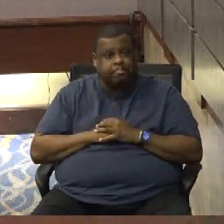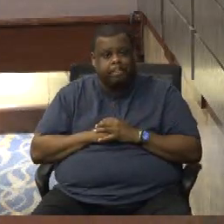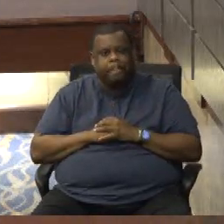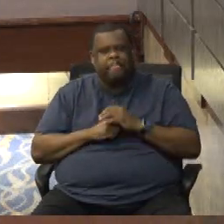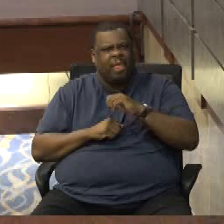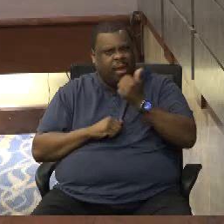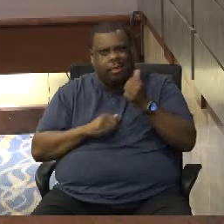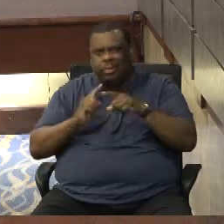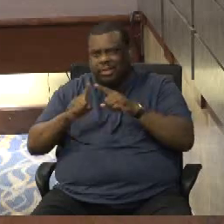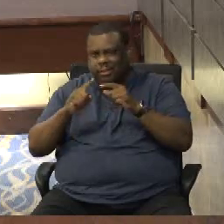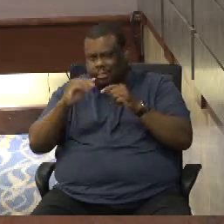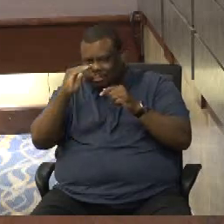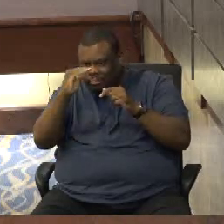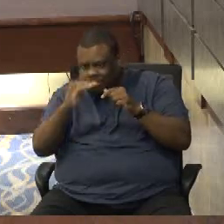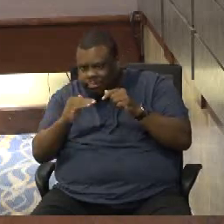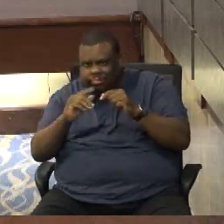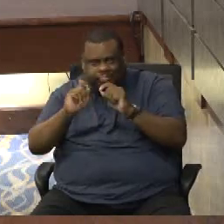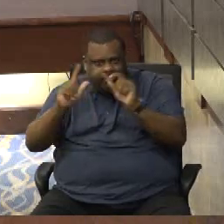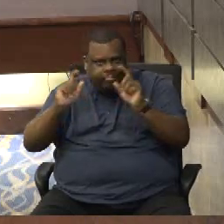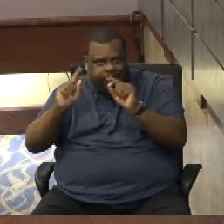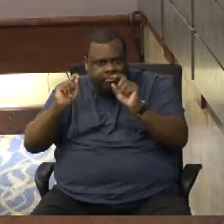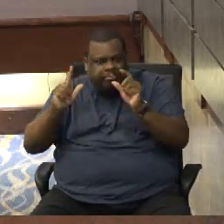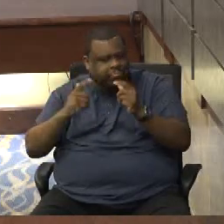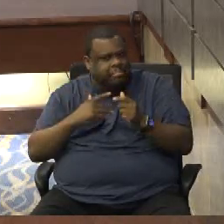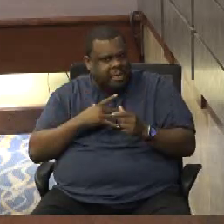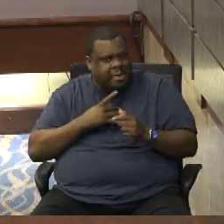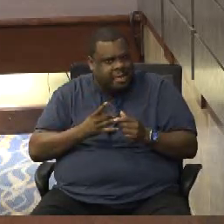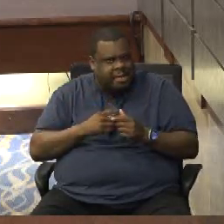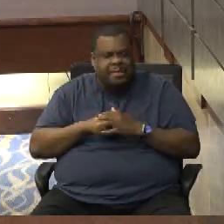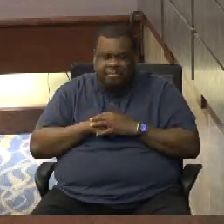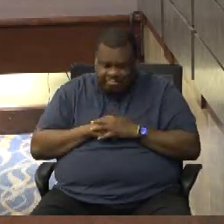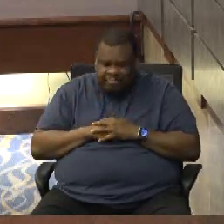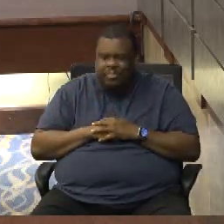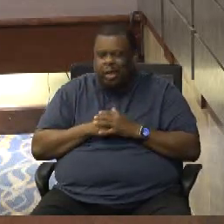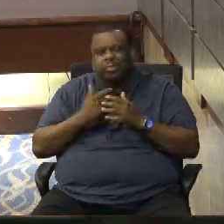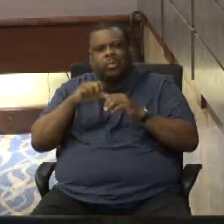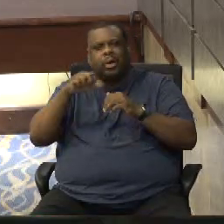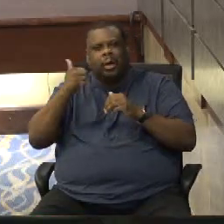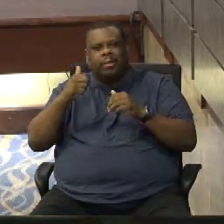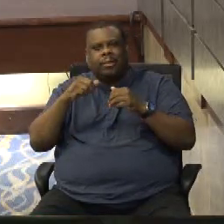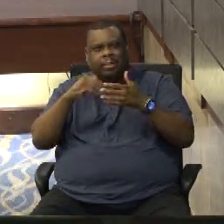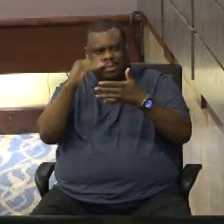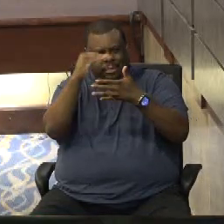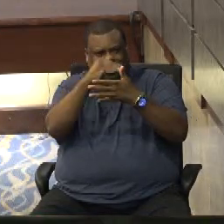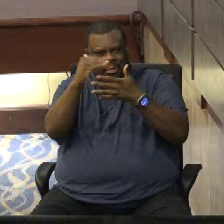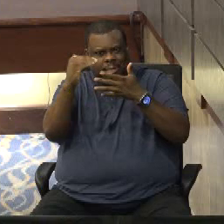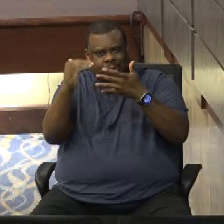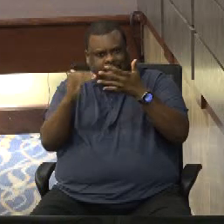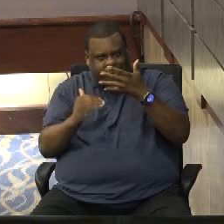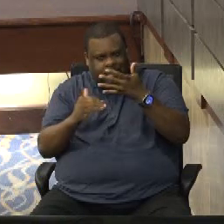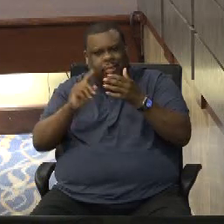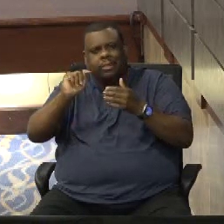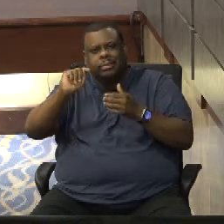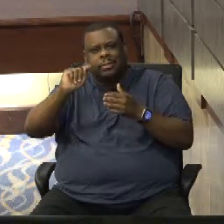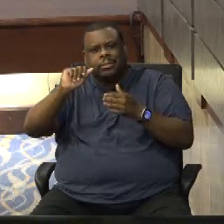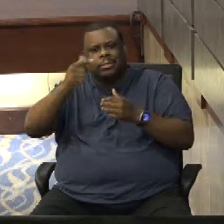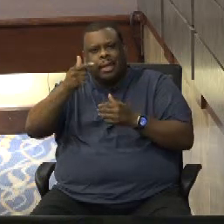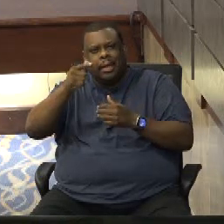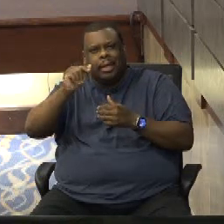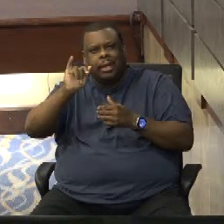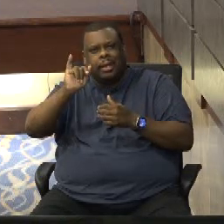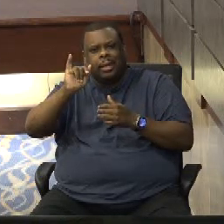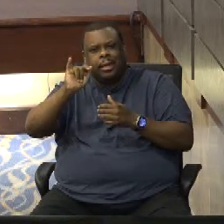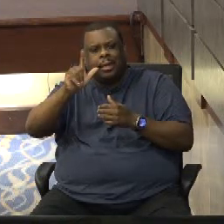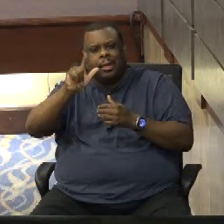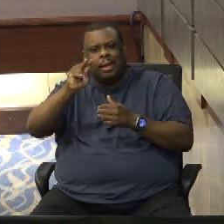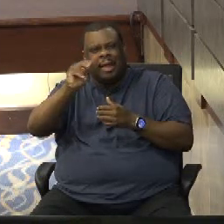after that as well, and think that again, that with the tagline, there's so much that you can use with this tagline